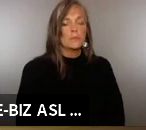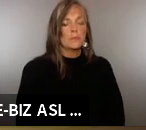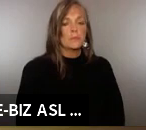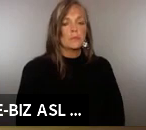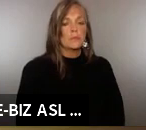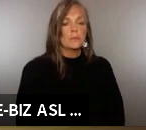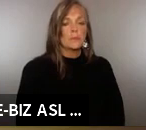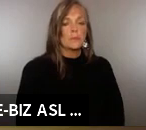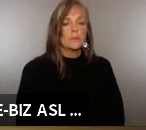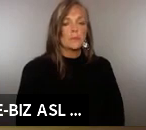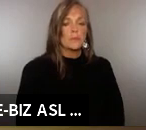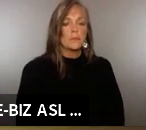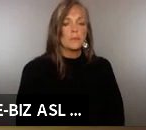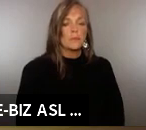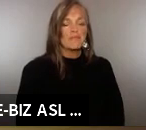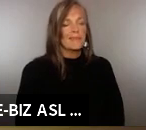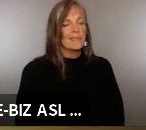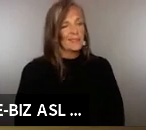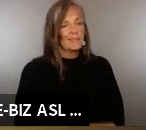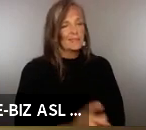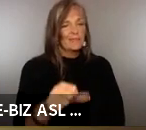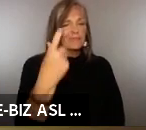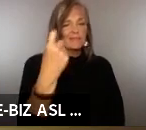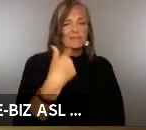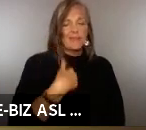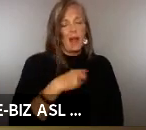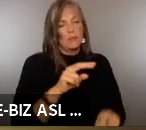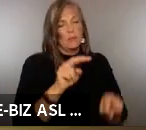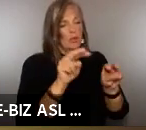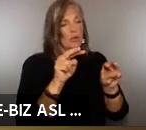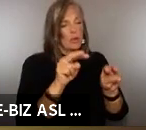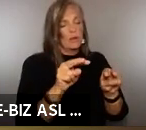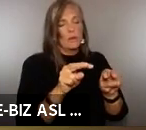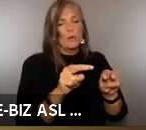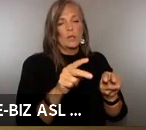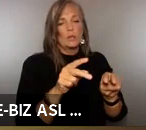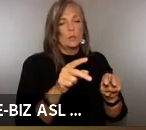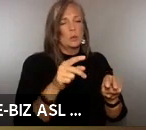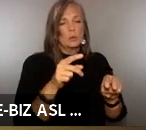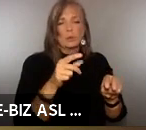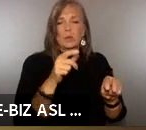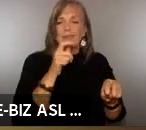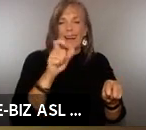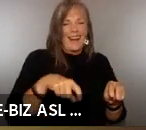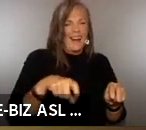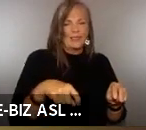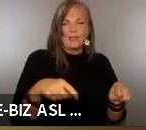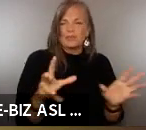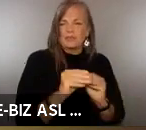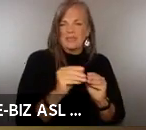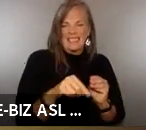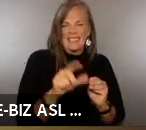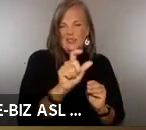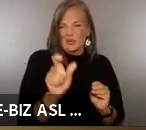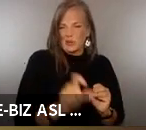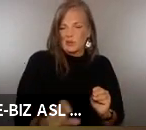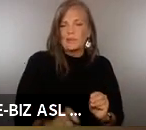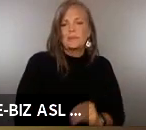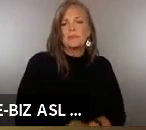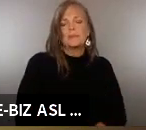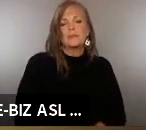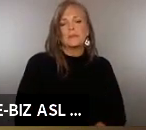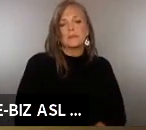I'm looking forward to the day that we don't need to do this. The aging, I just had a birthday along with